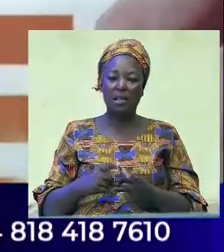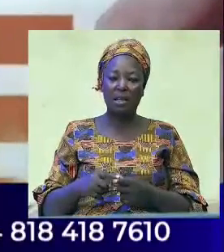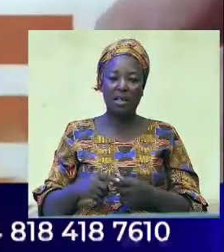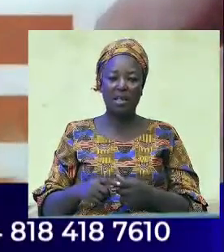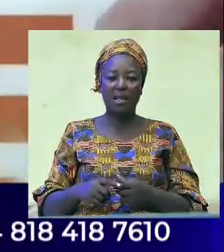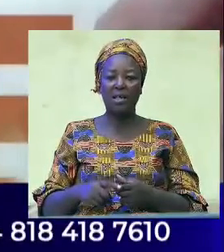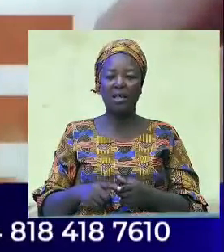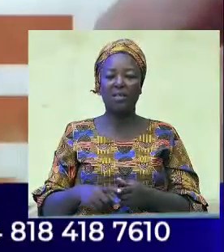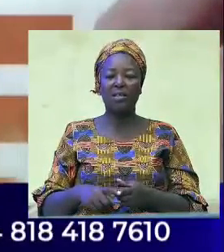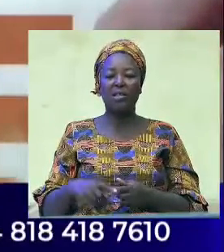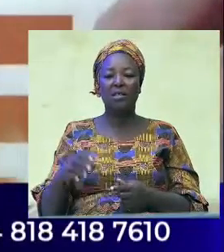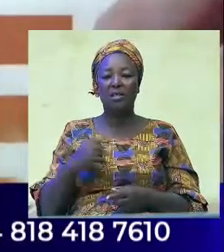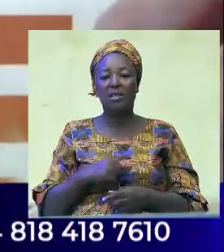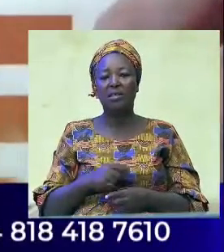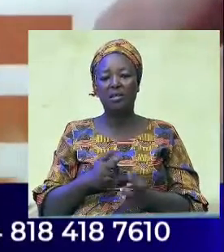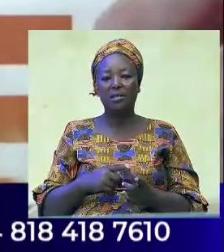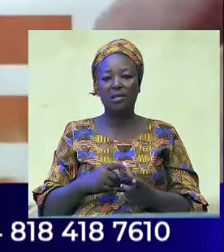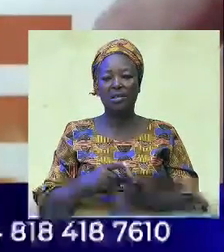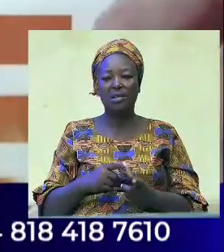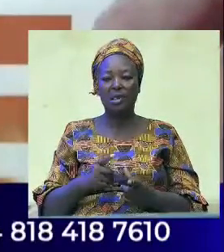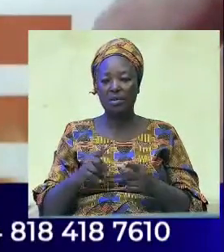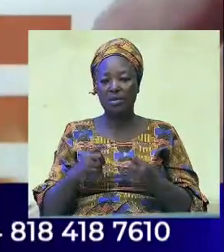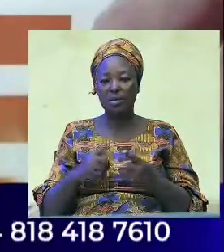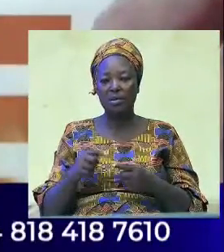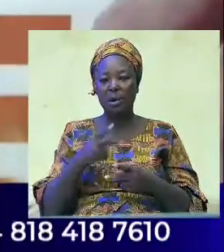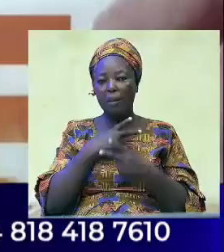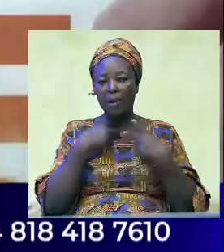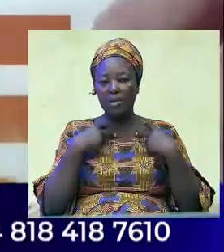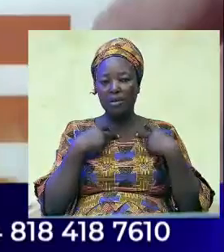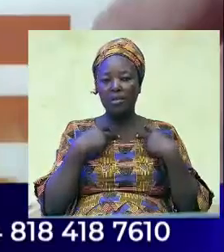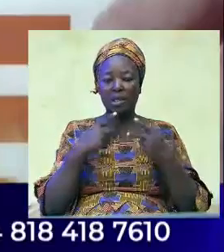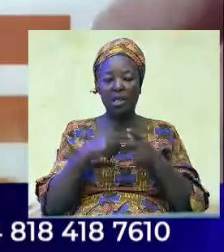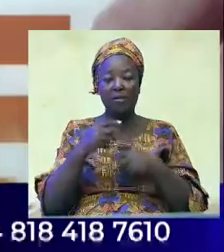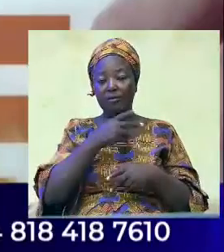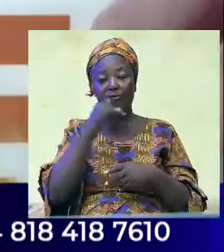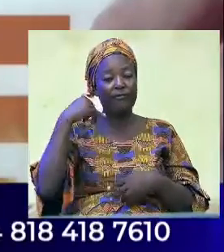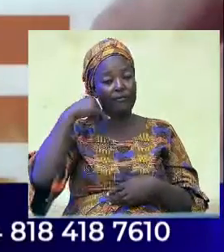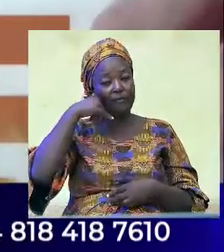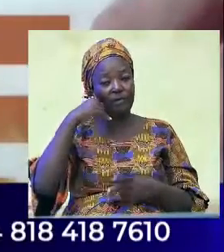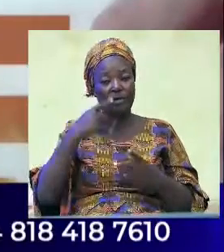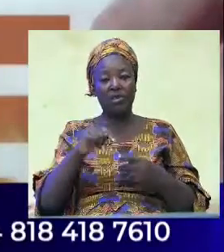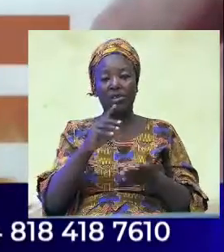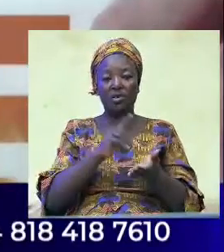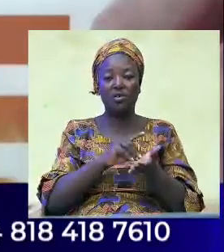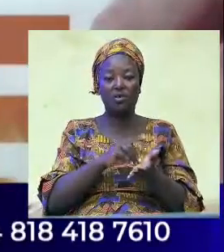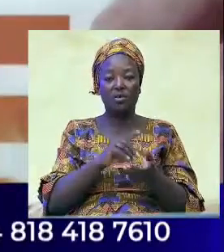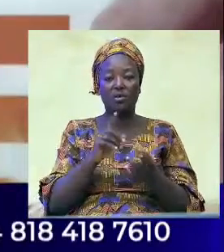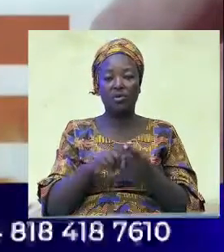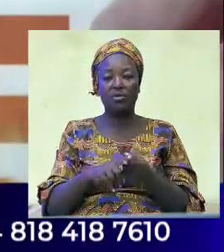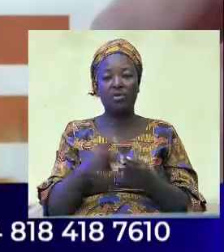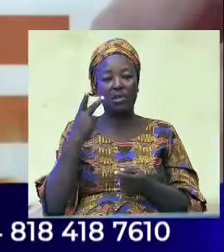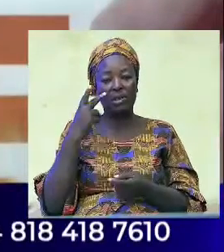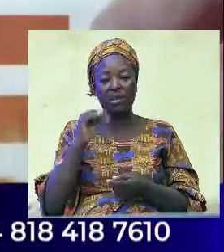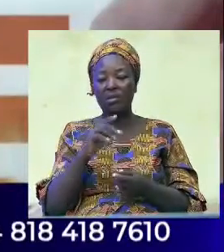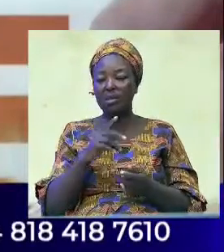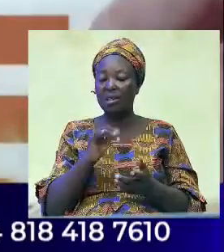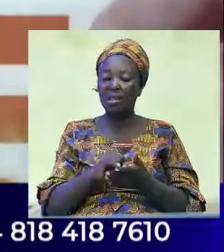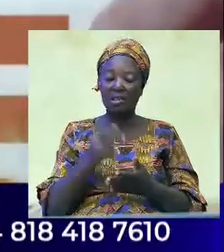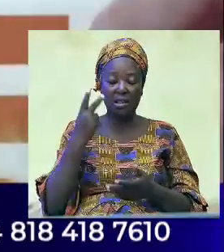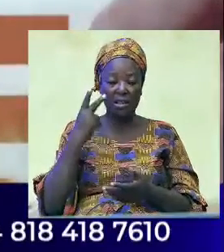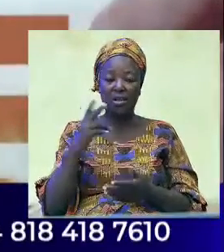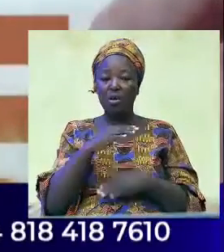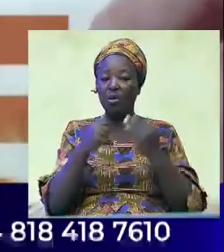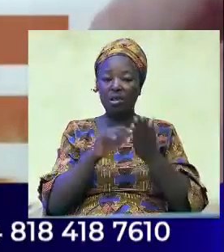dying. So I could not even pastor in my church to stand up there. And I phoned the doctor that